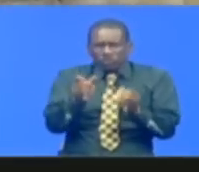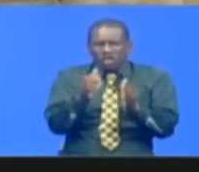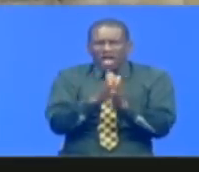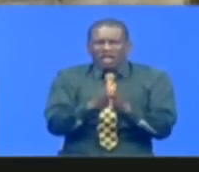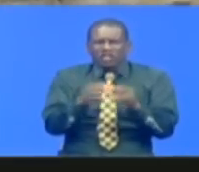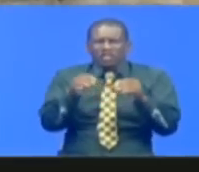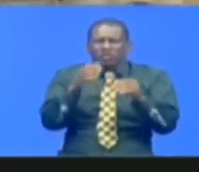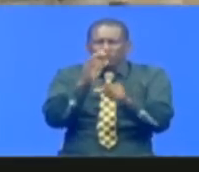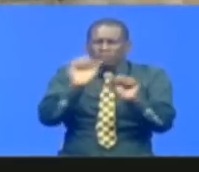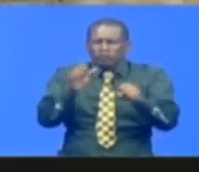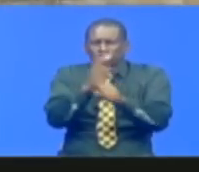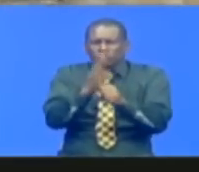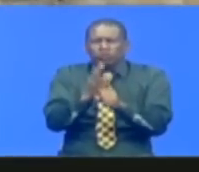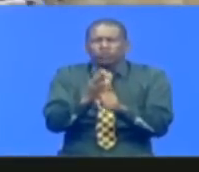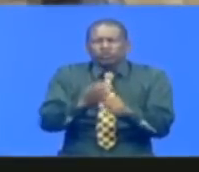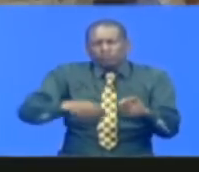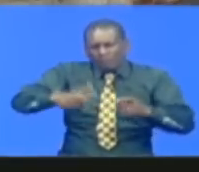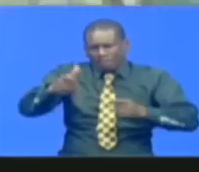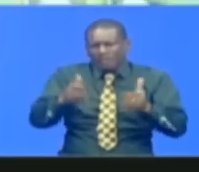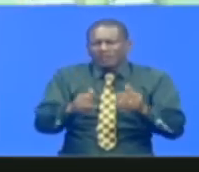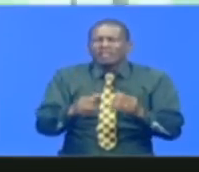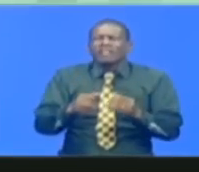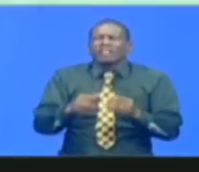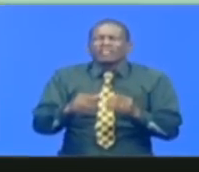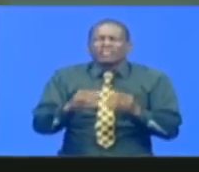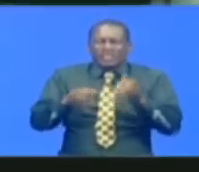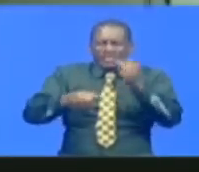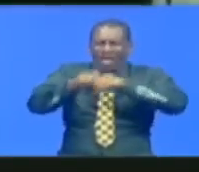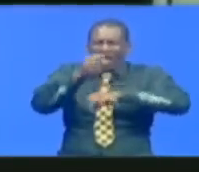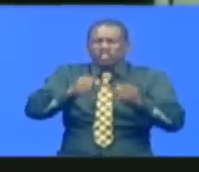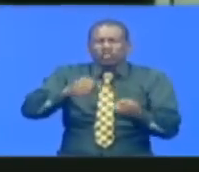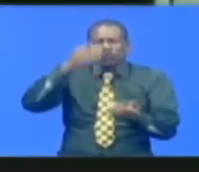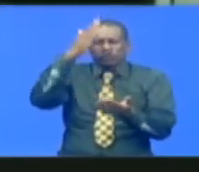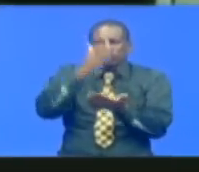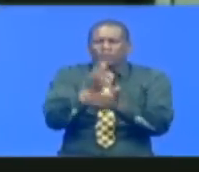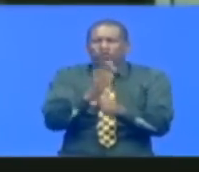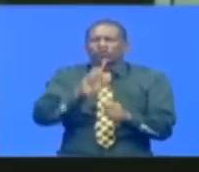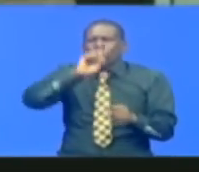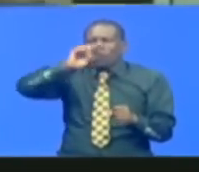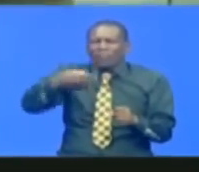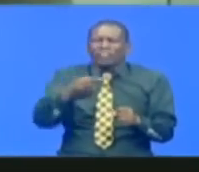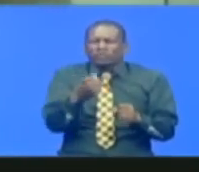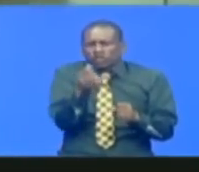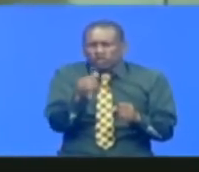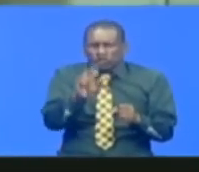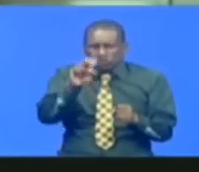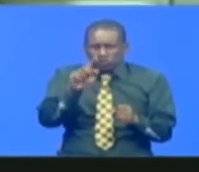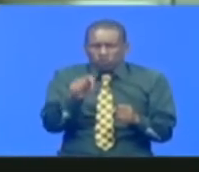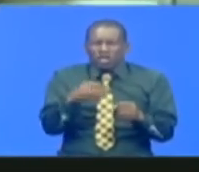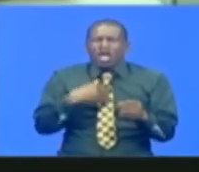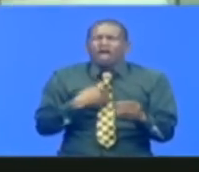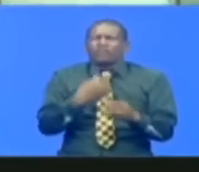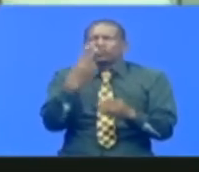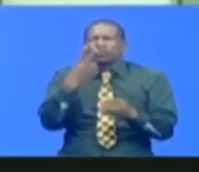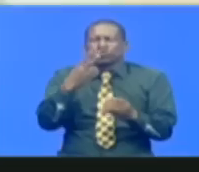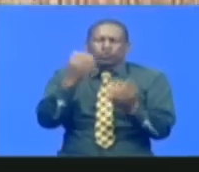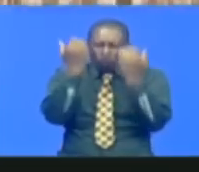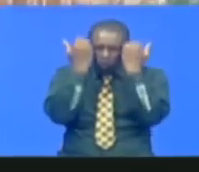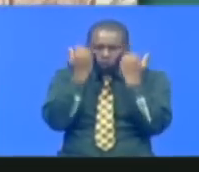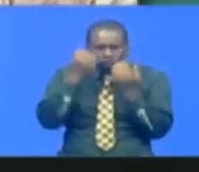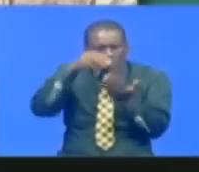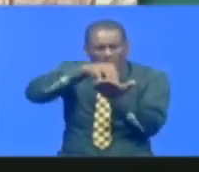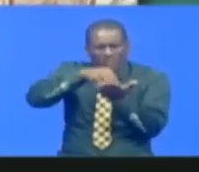used for payments. The move to demonetize the old 1,000 shilling banknote has triggered a legal storm, with two court petitions filed challenging the